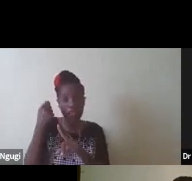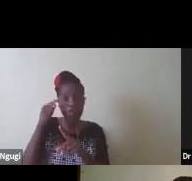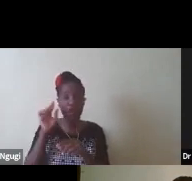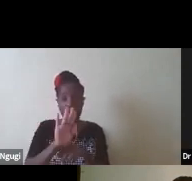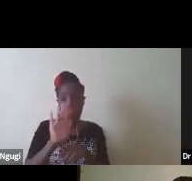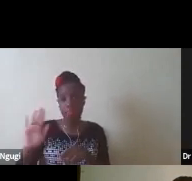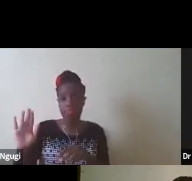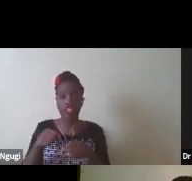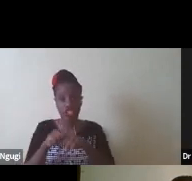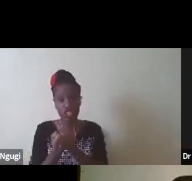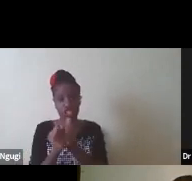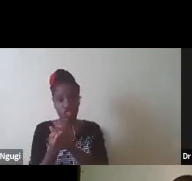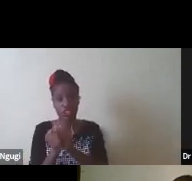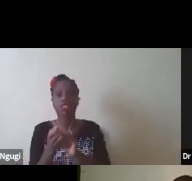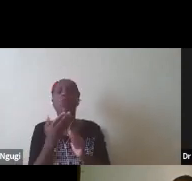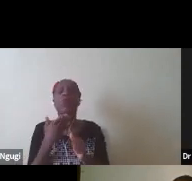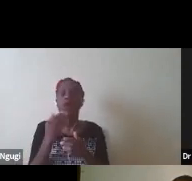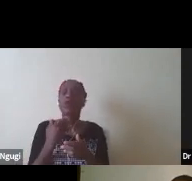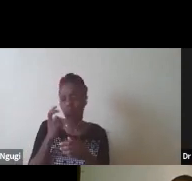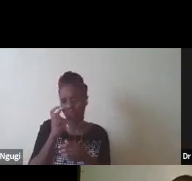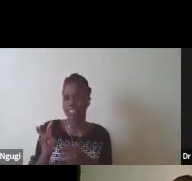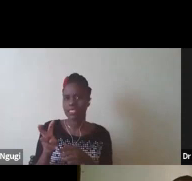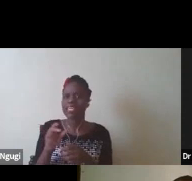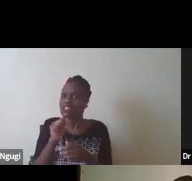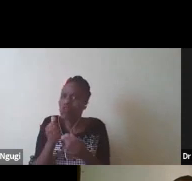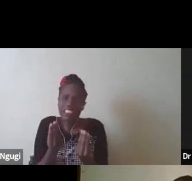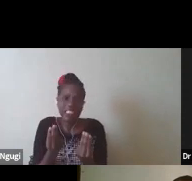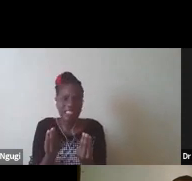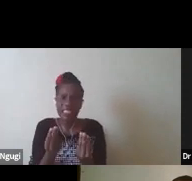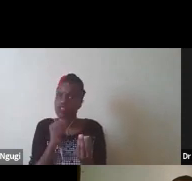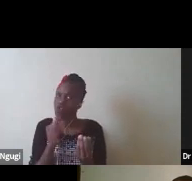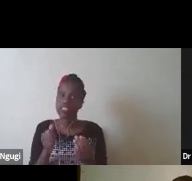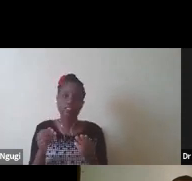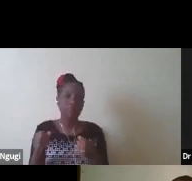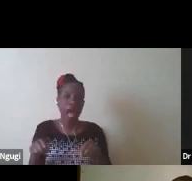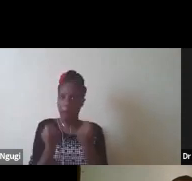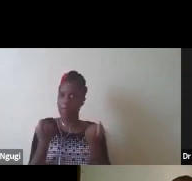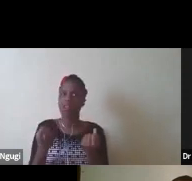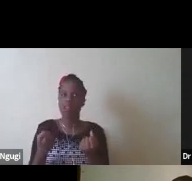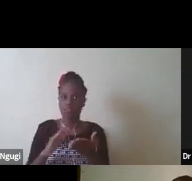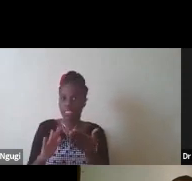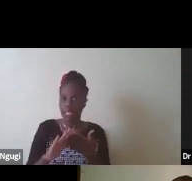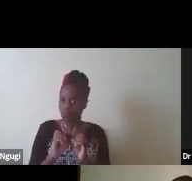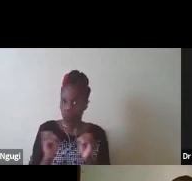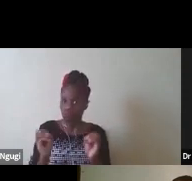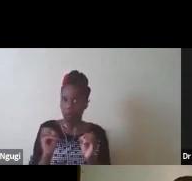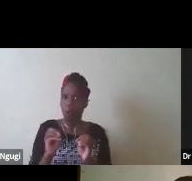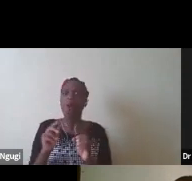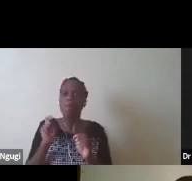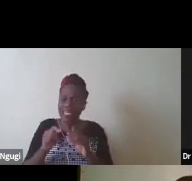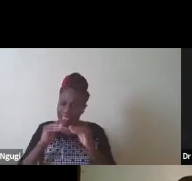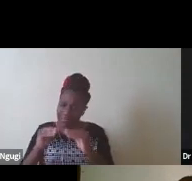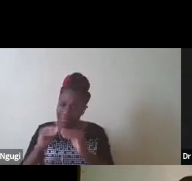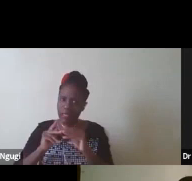they want to see. This is not something that comes about automatically. So they need to be trained on how do you fight stigma? What